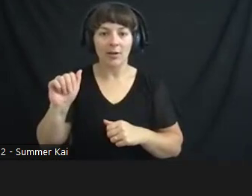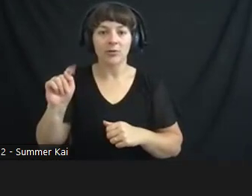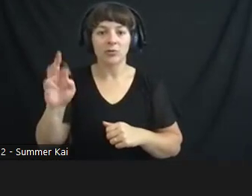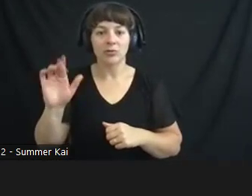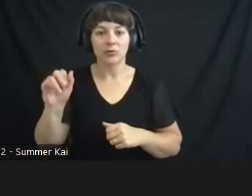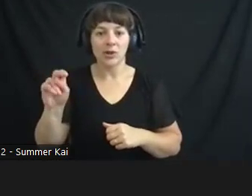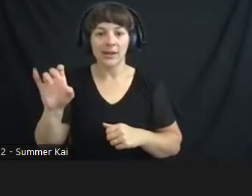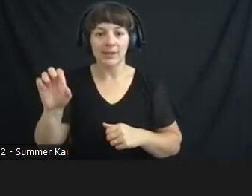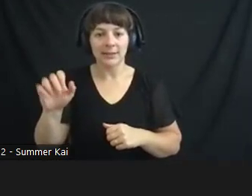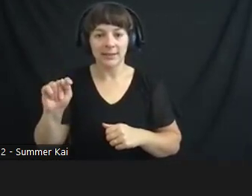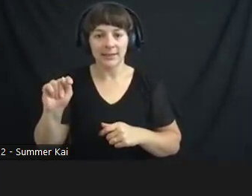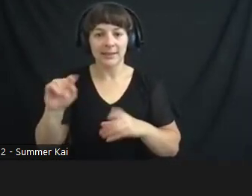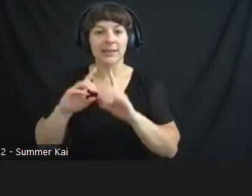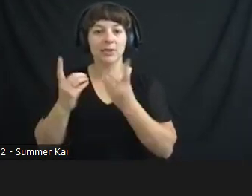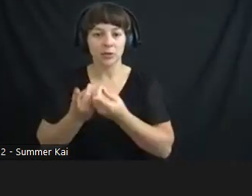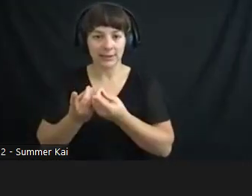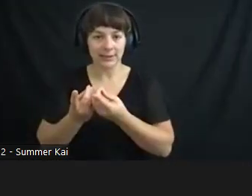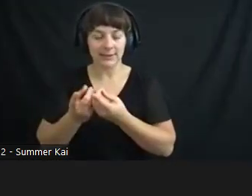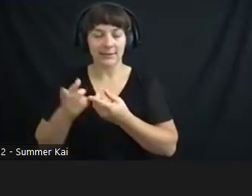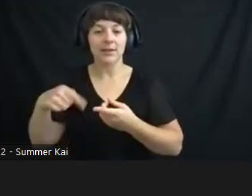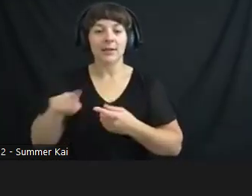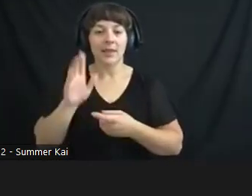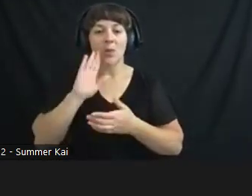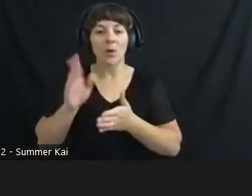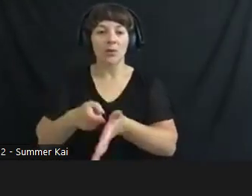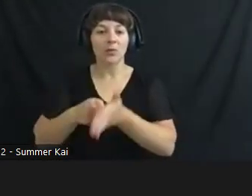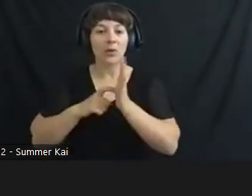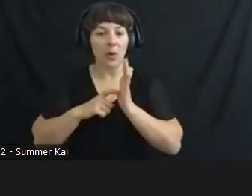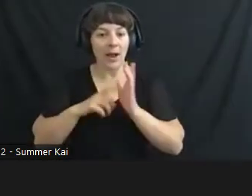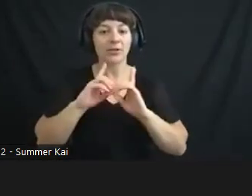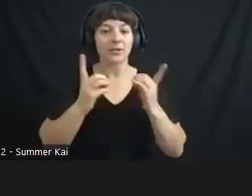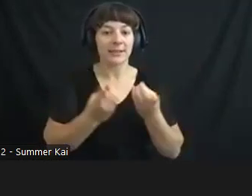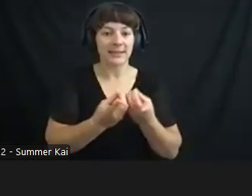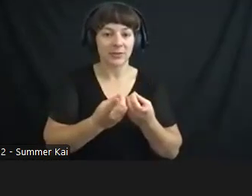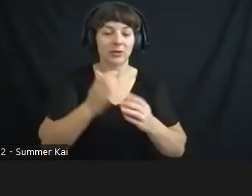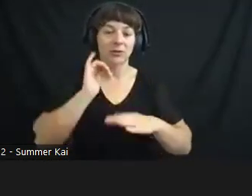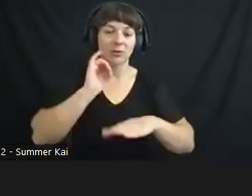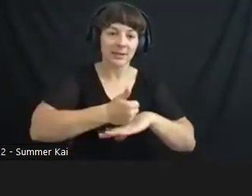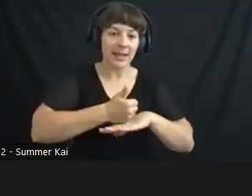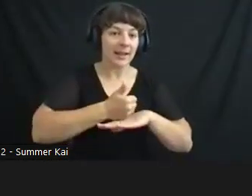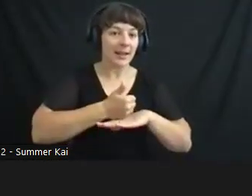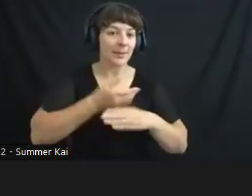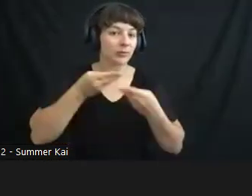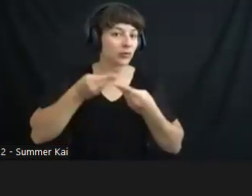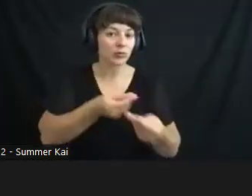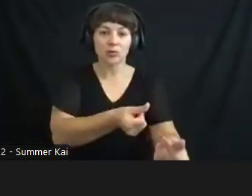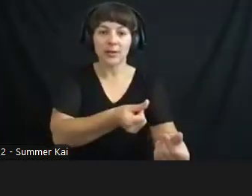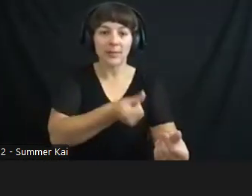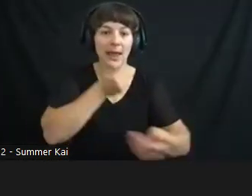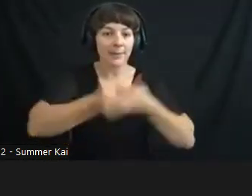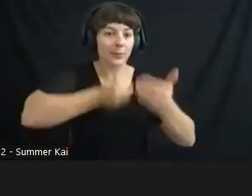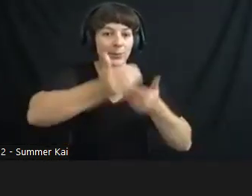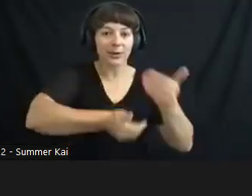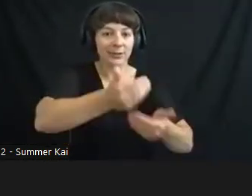transit districts that would require the districts to set up a streamlined procedures along the lines that